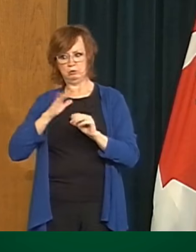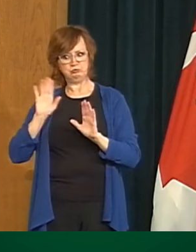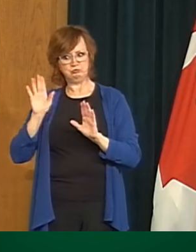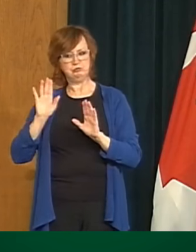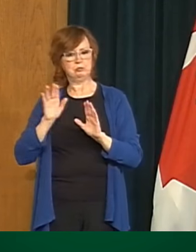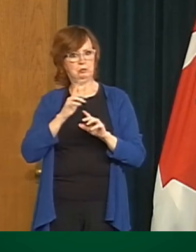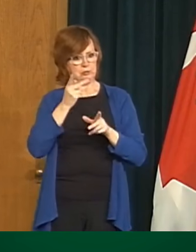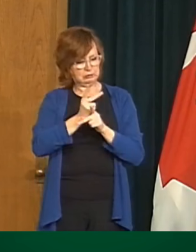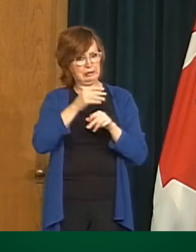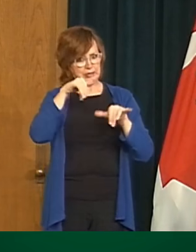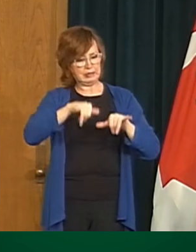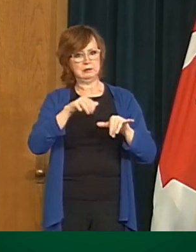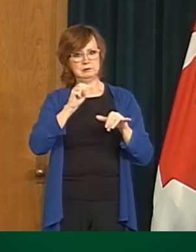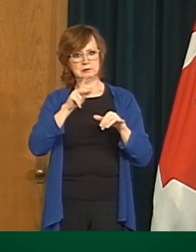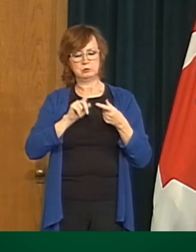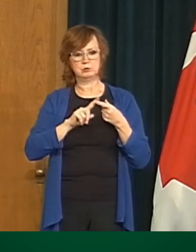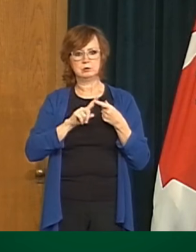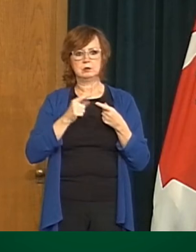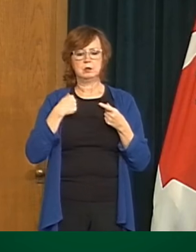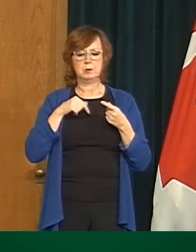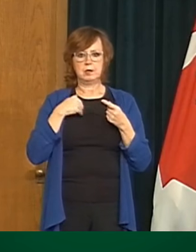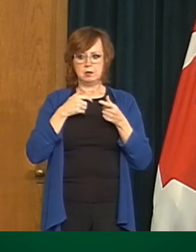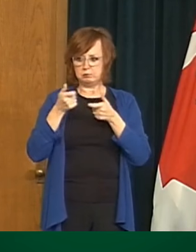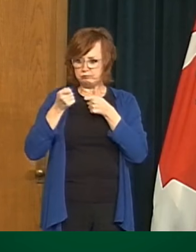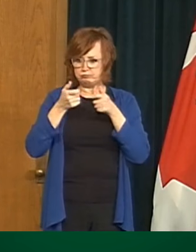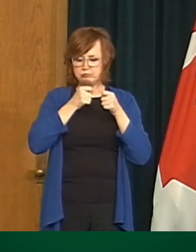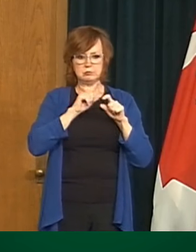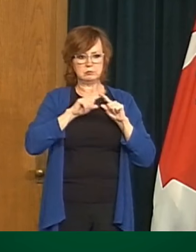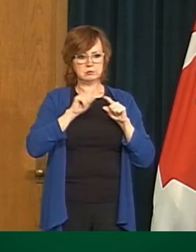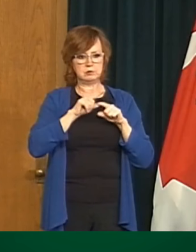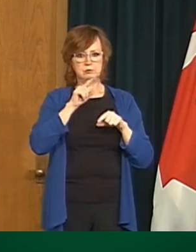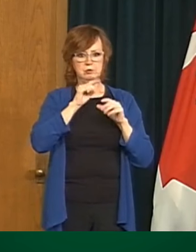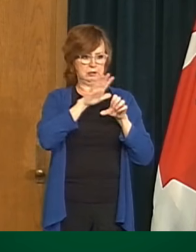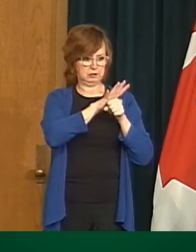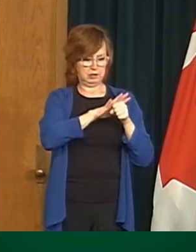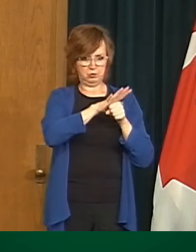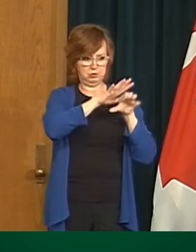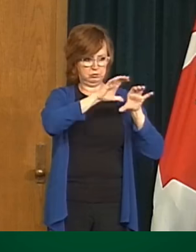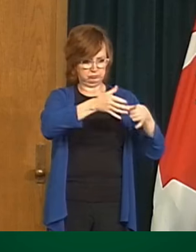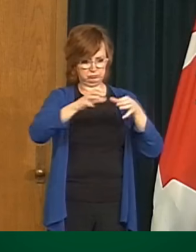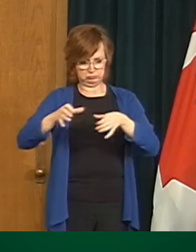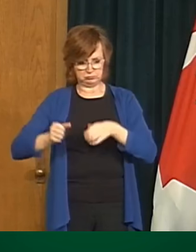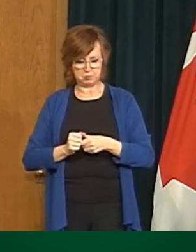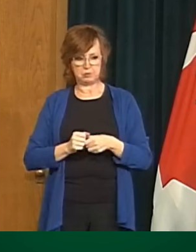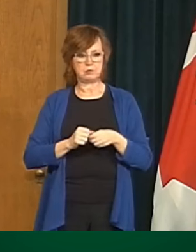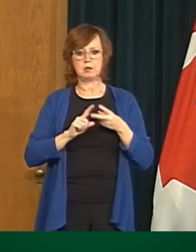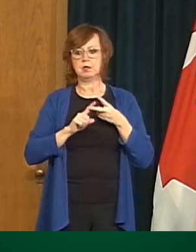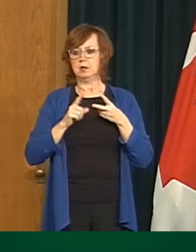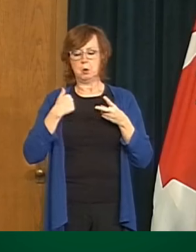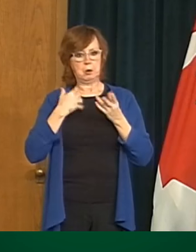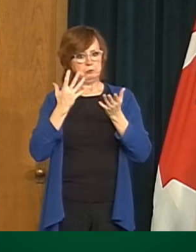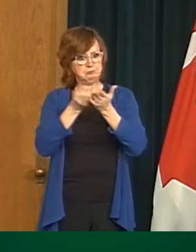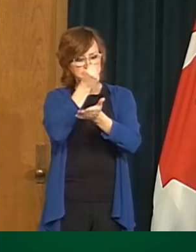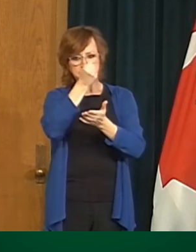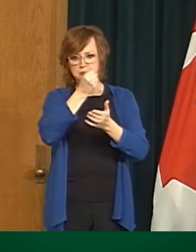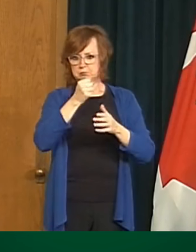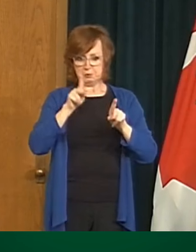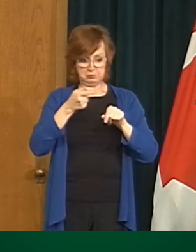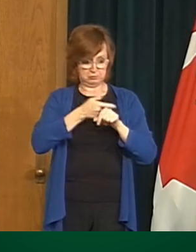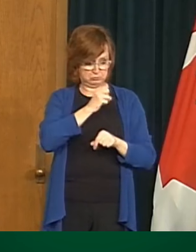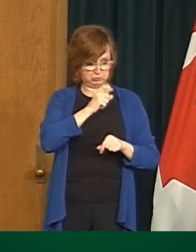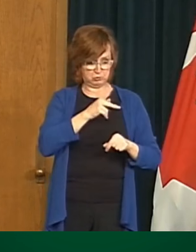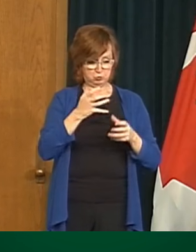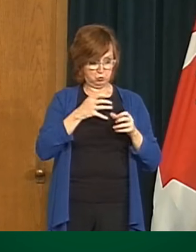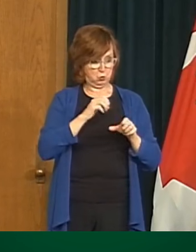Saskatchewan sectors through sector engagement and through planning. We want to maximize the benefits of Saskatchewan people and